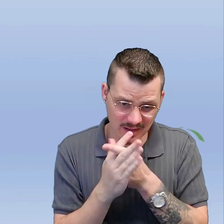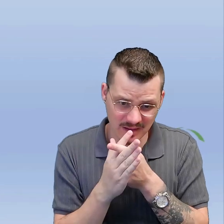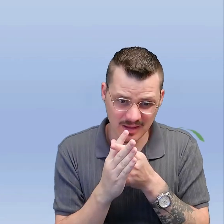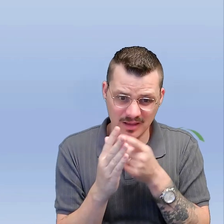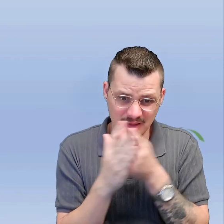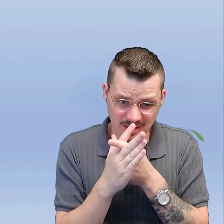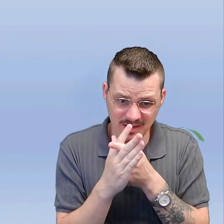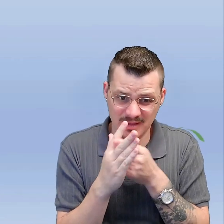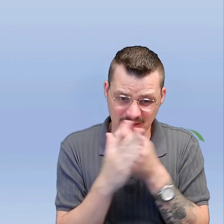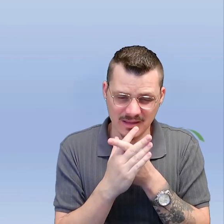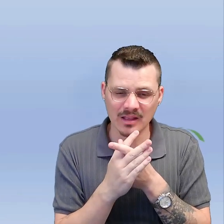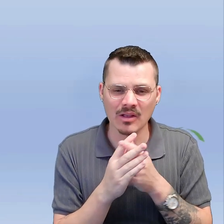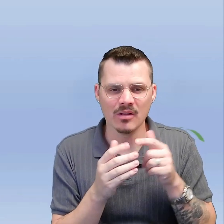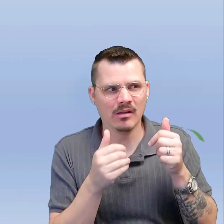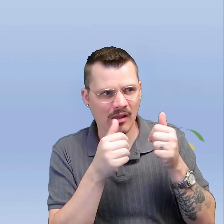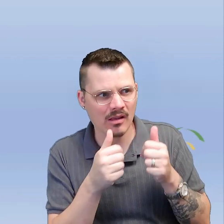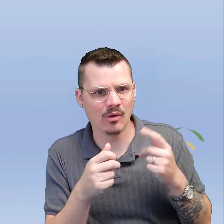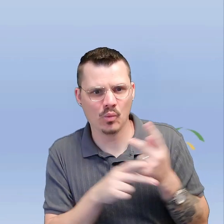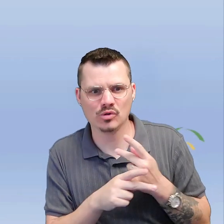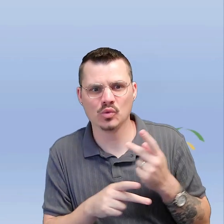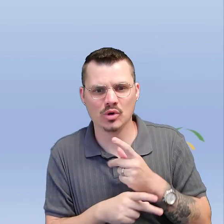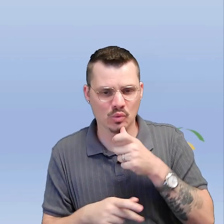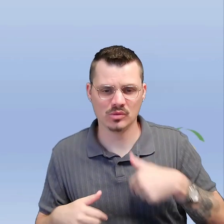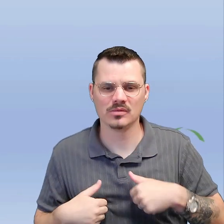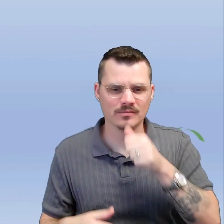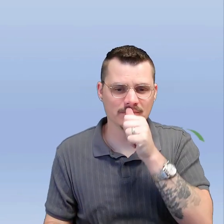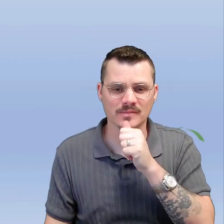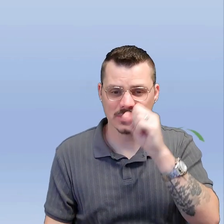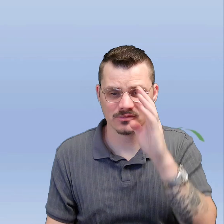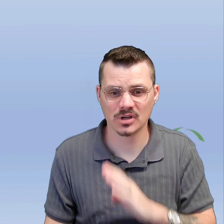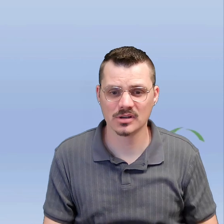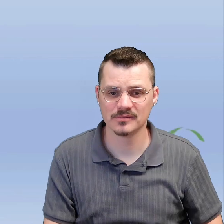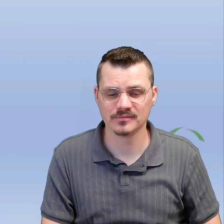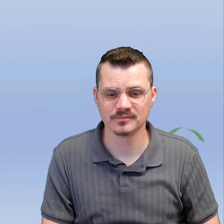needle worsens the person with schizophrenia.